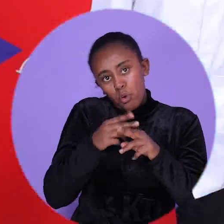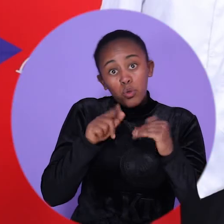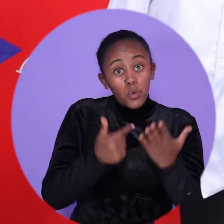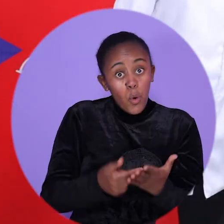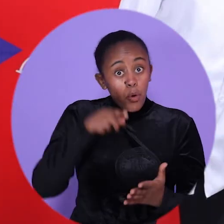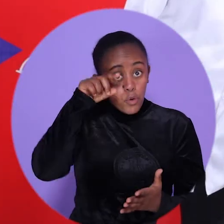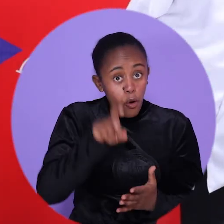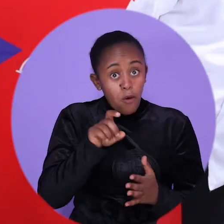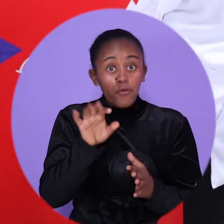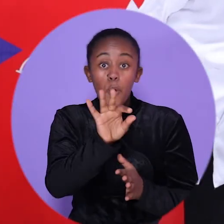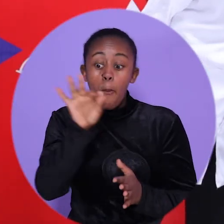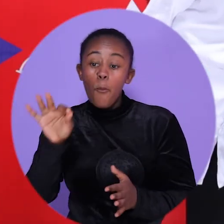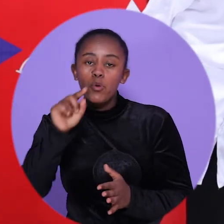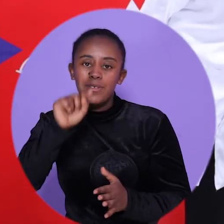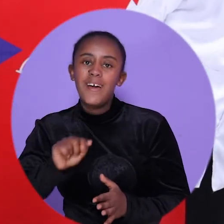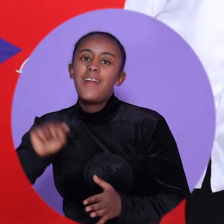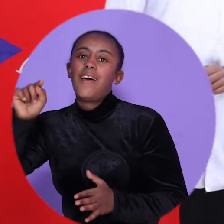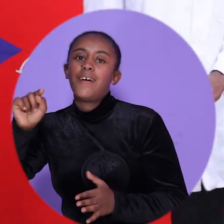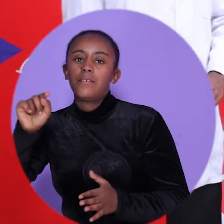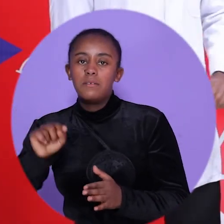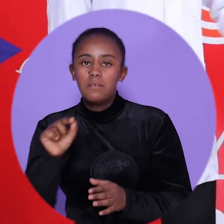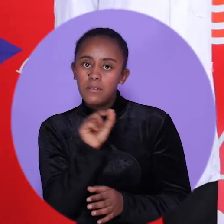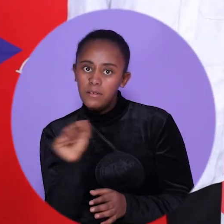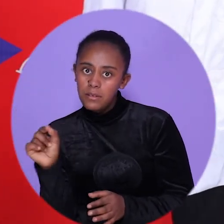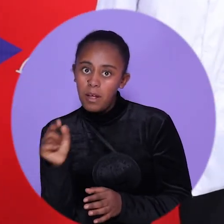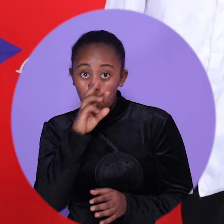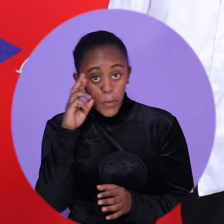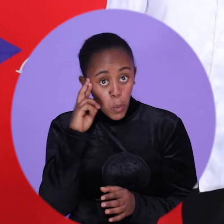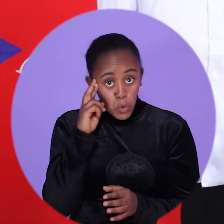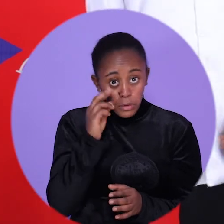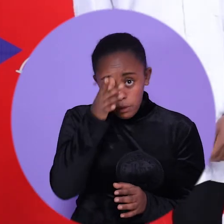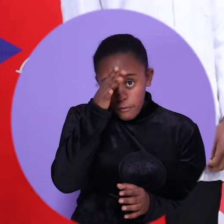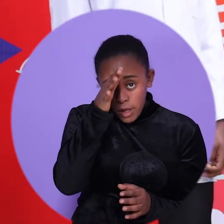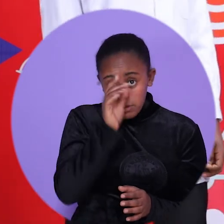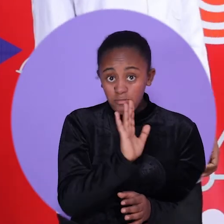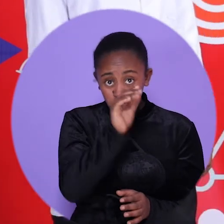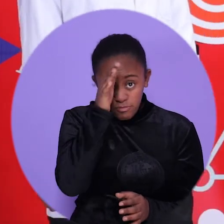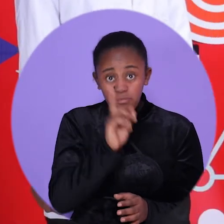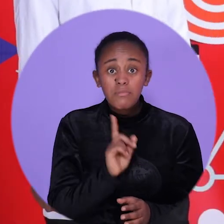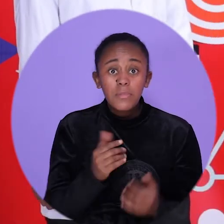to put the right sign over here because his father is short.